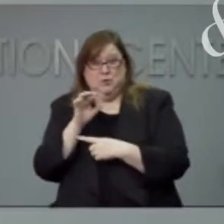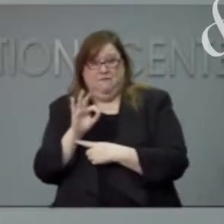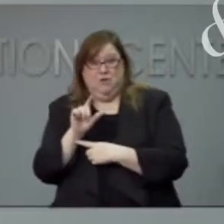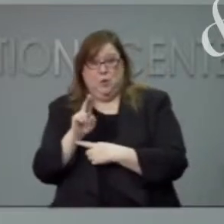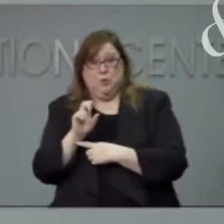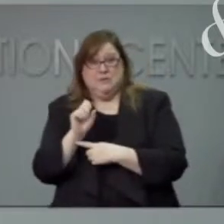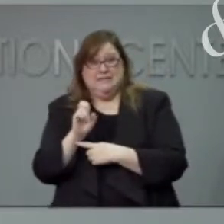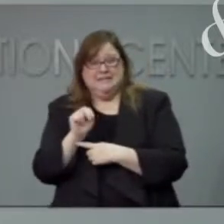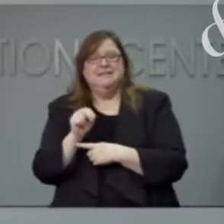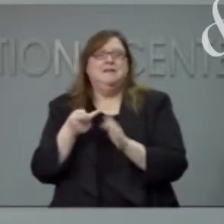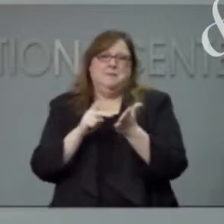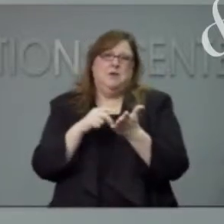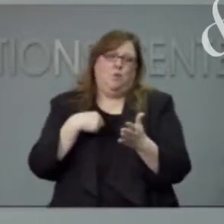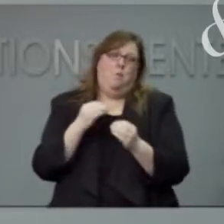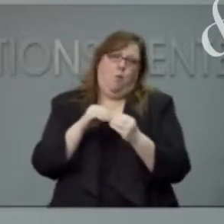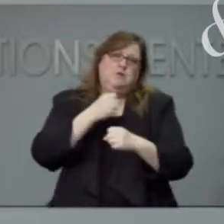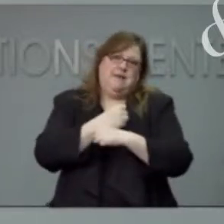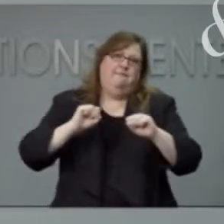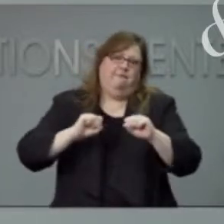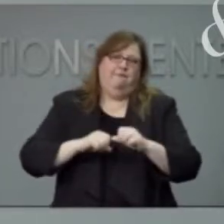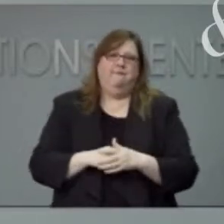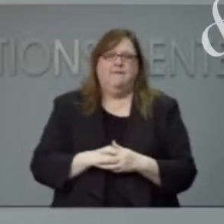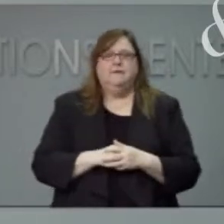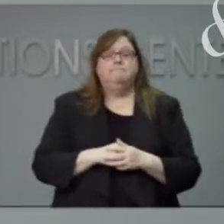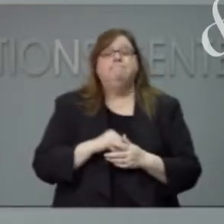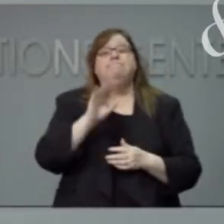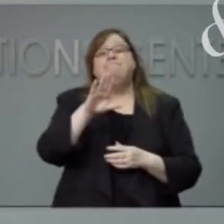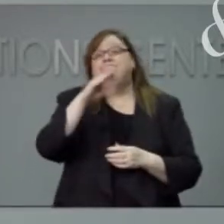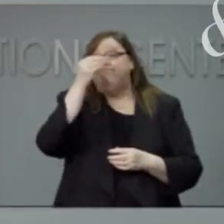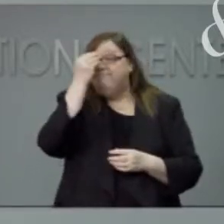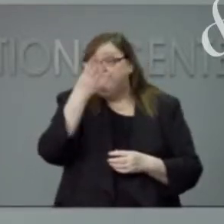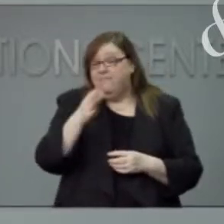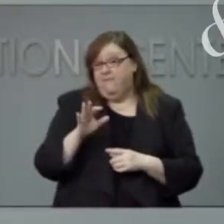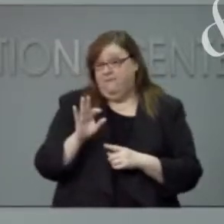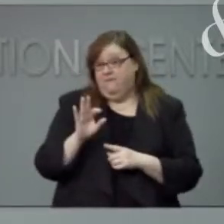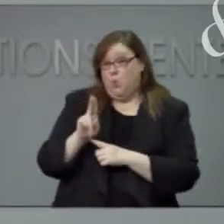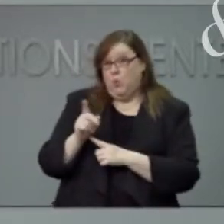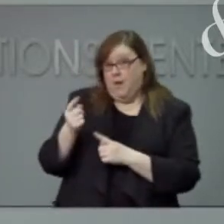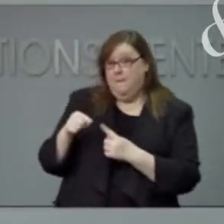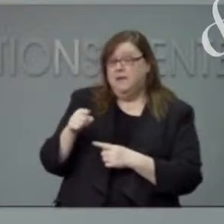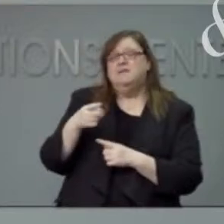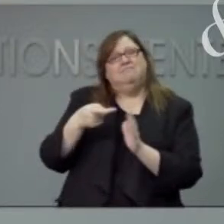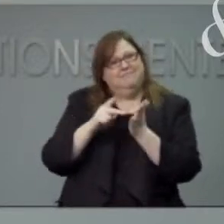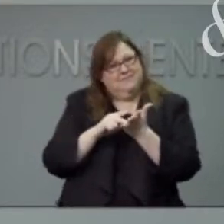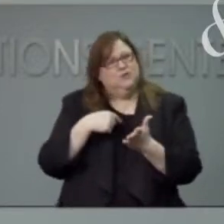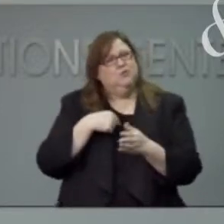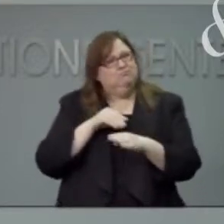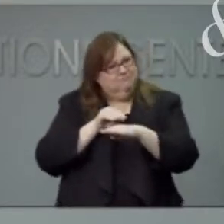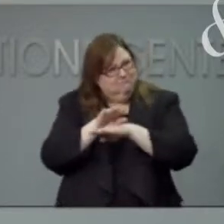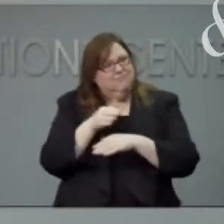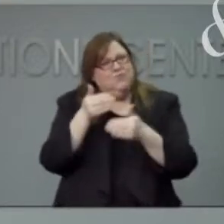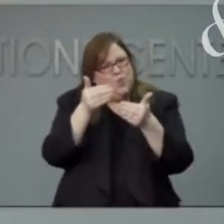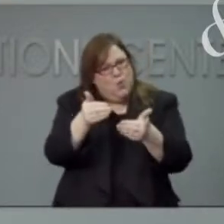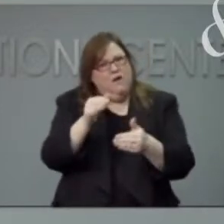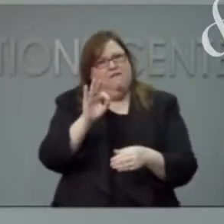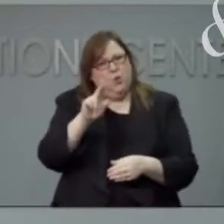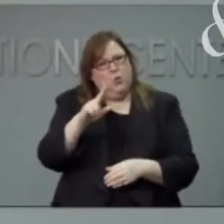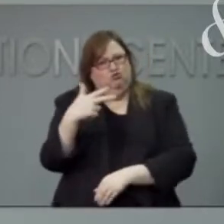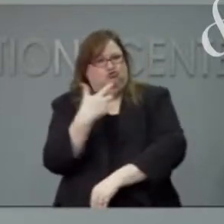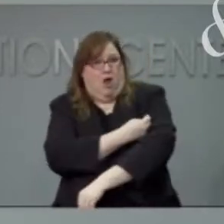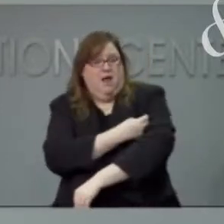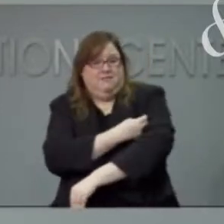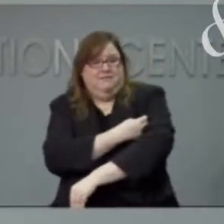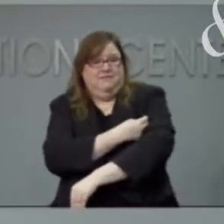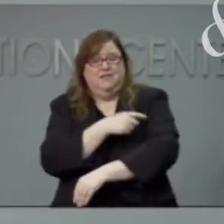ones, including getting your flu shot. The flu vaccine is the single best way to prevent the flu and its